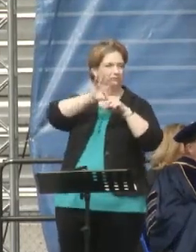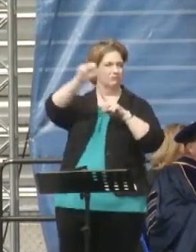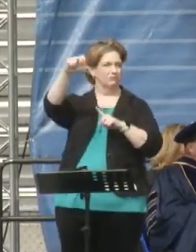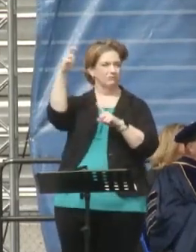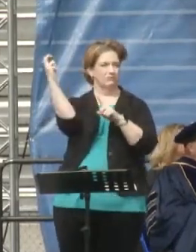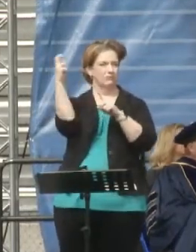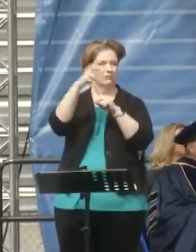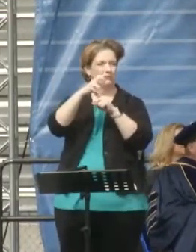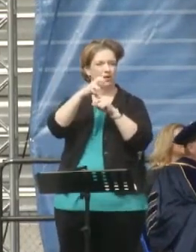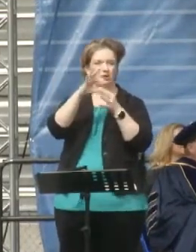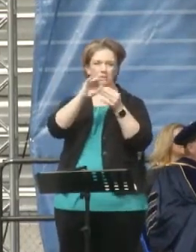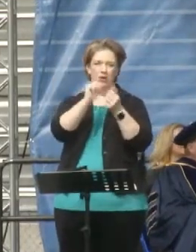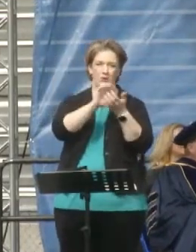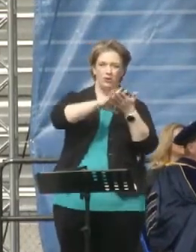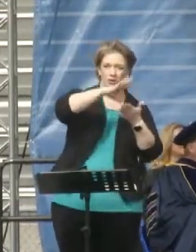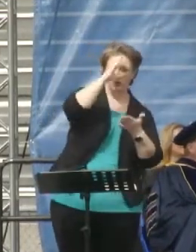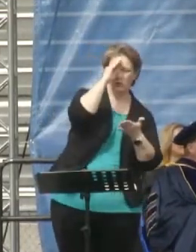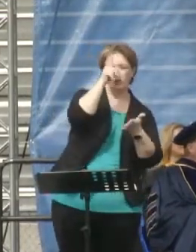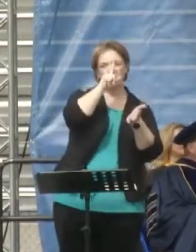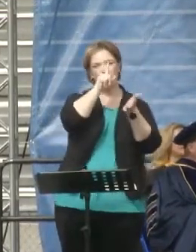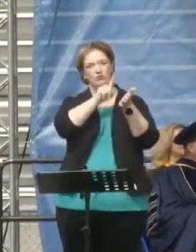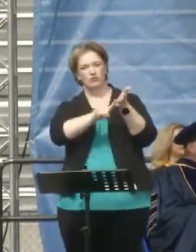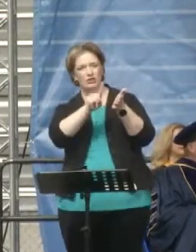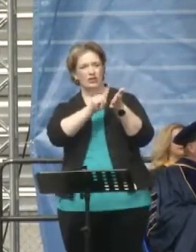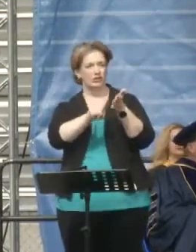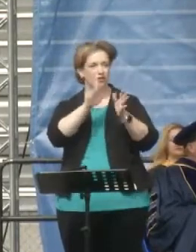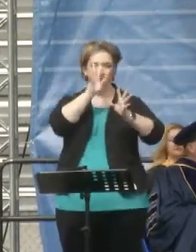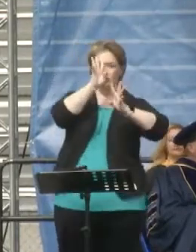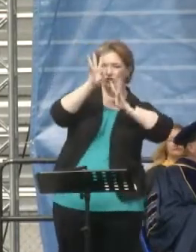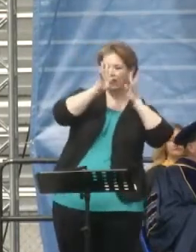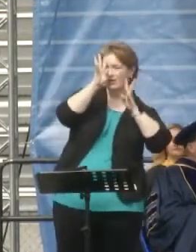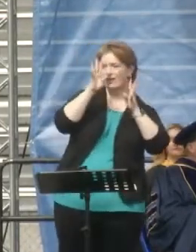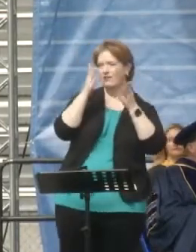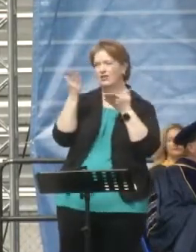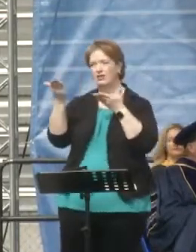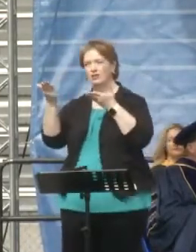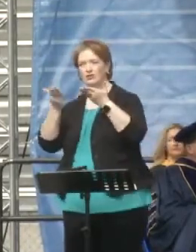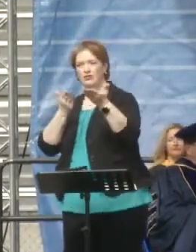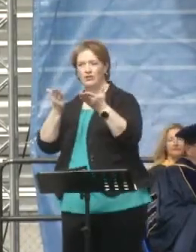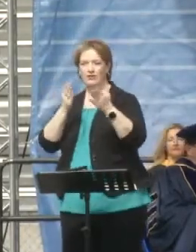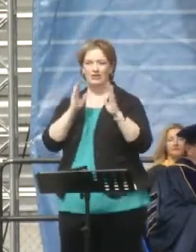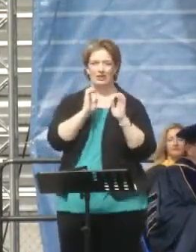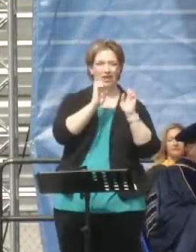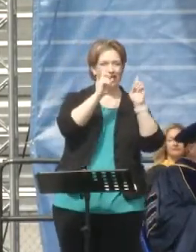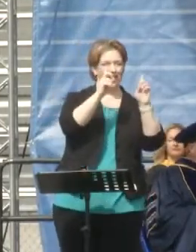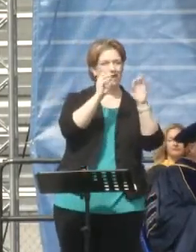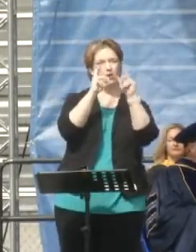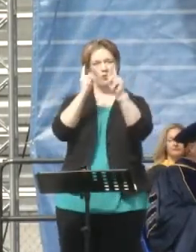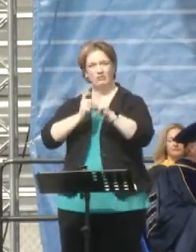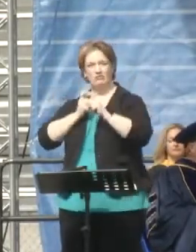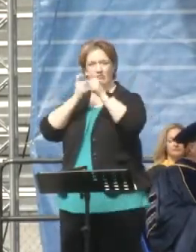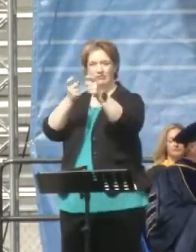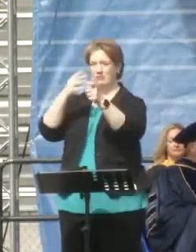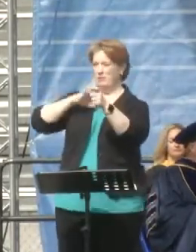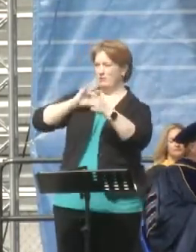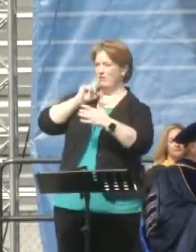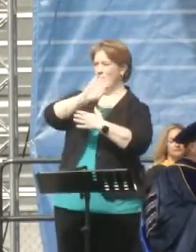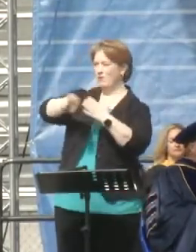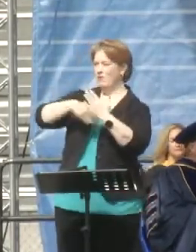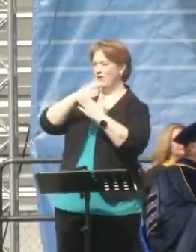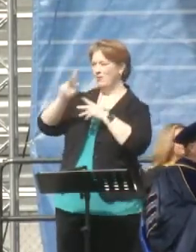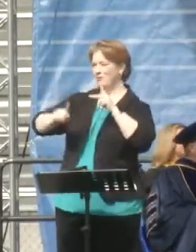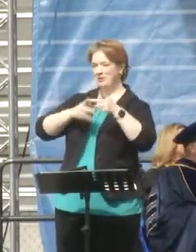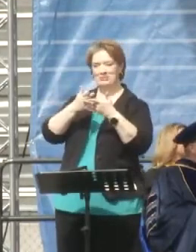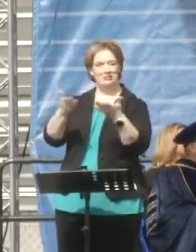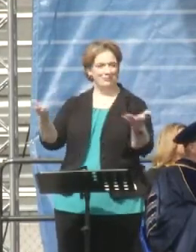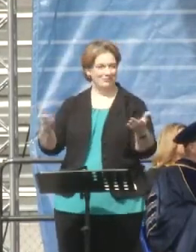in scholarship, creativity, public service, education, or contributions to human welfare.